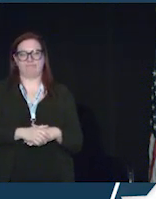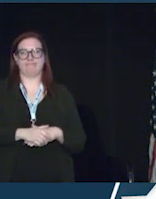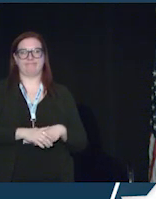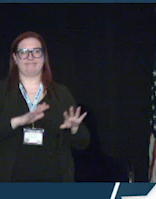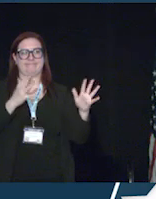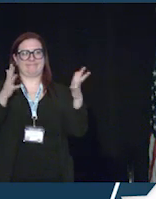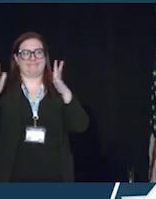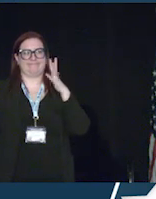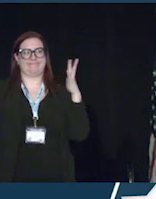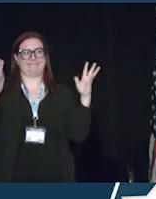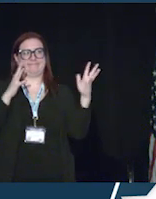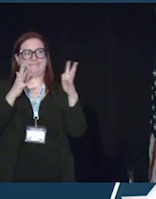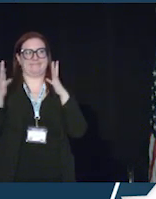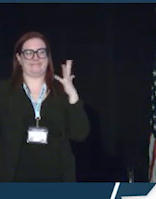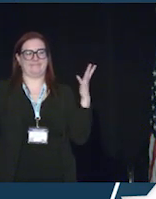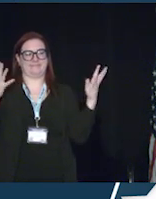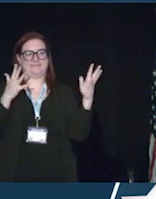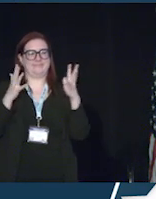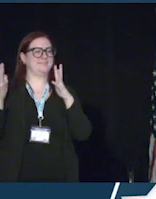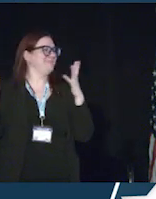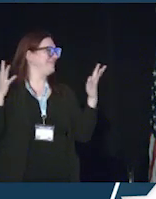Yeah.